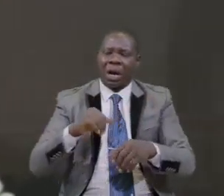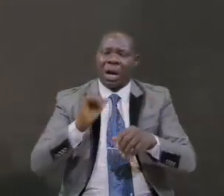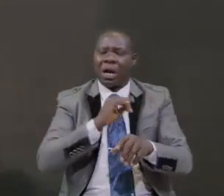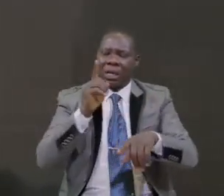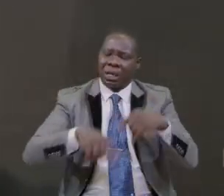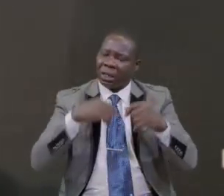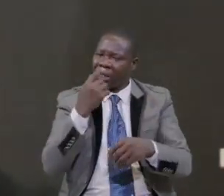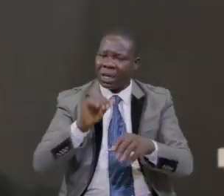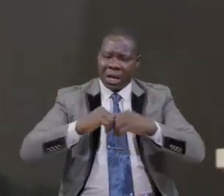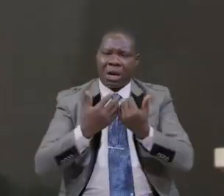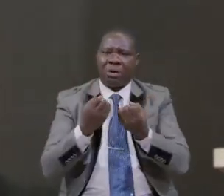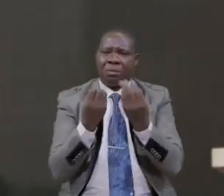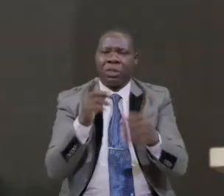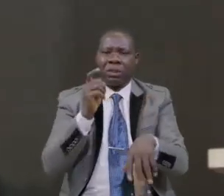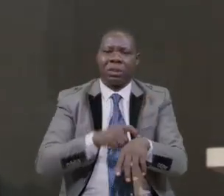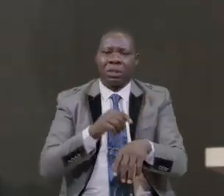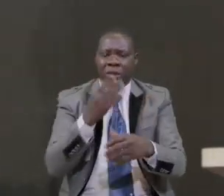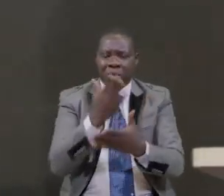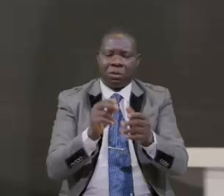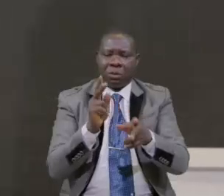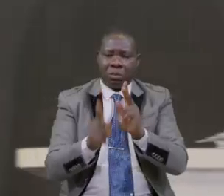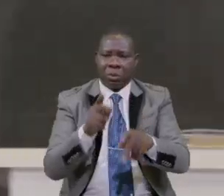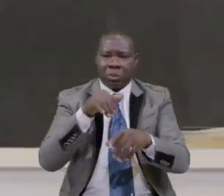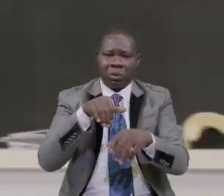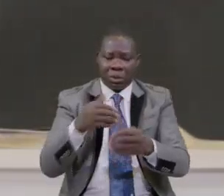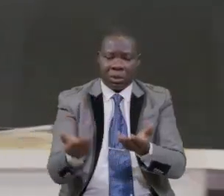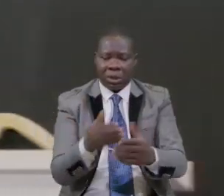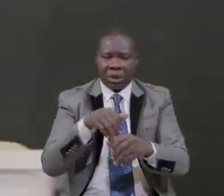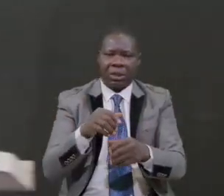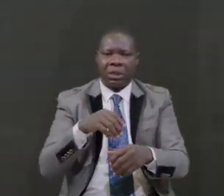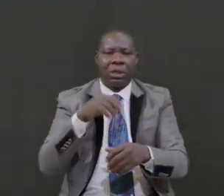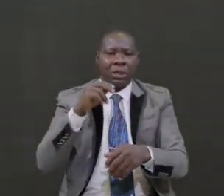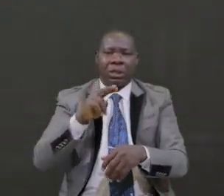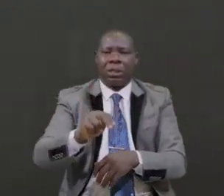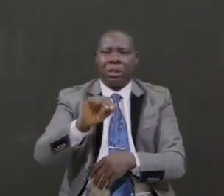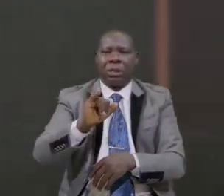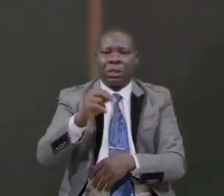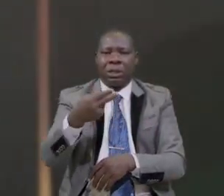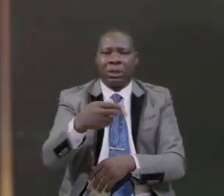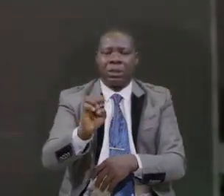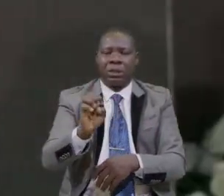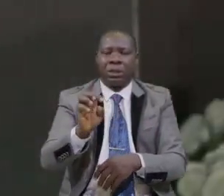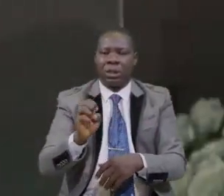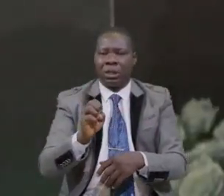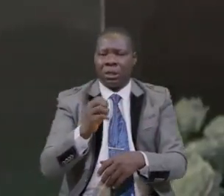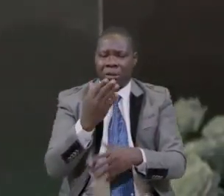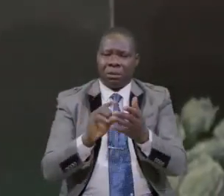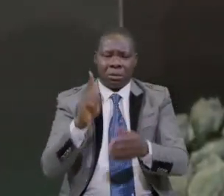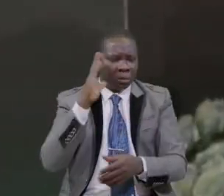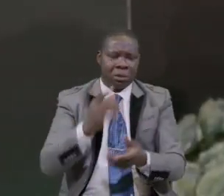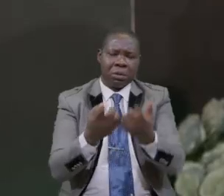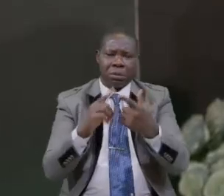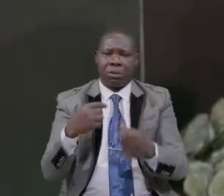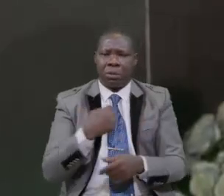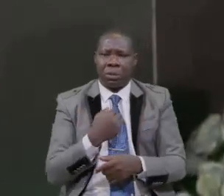people here in Nigeria and how many years somebody, will come to me and early in the